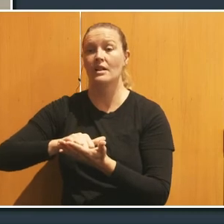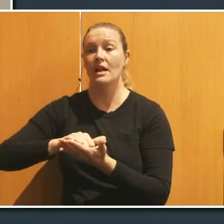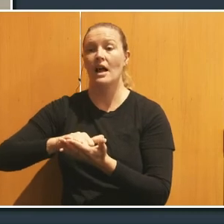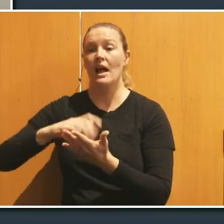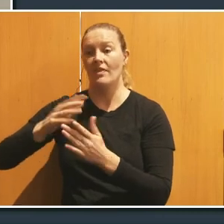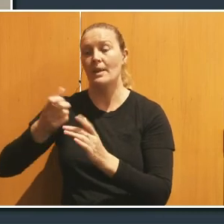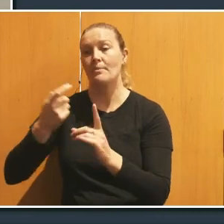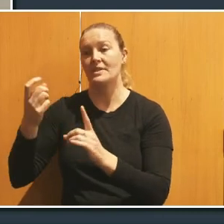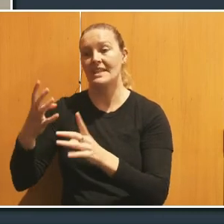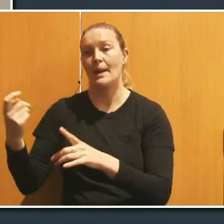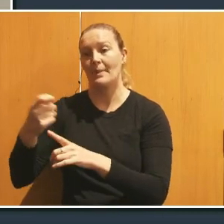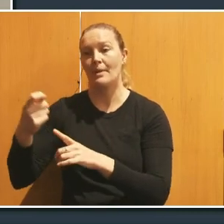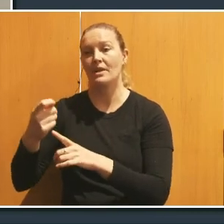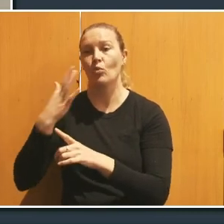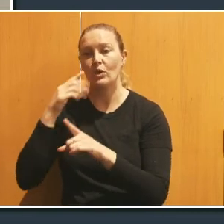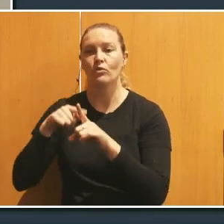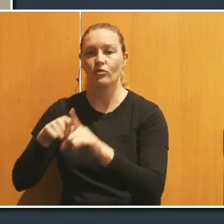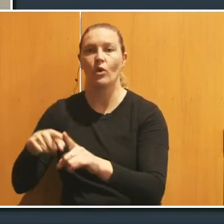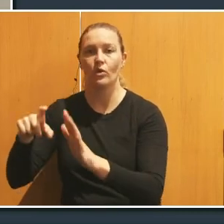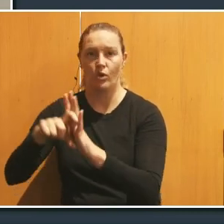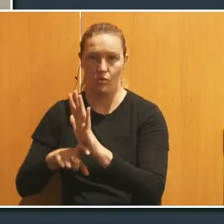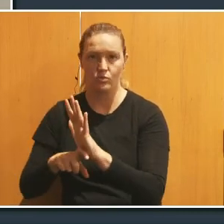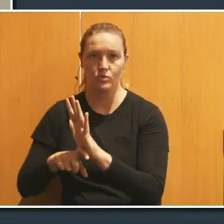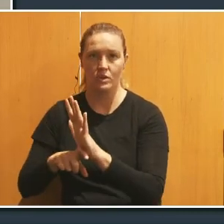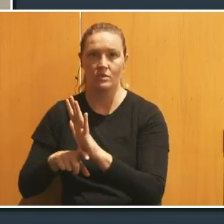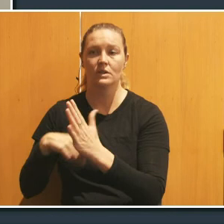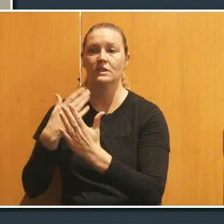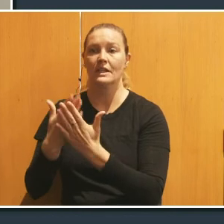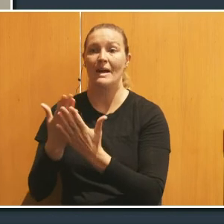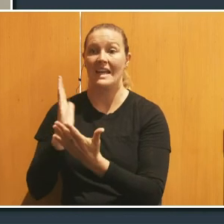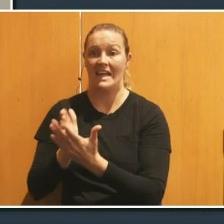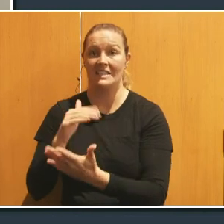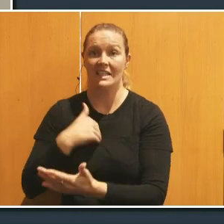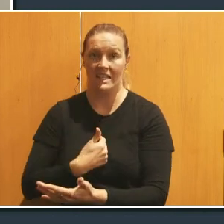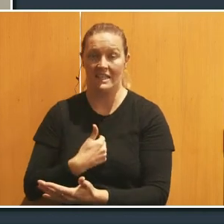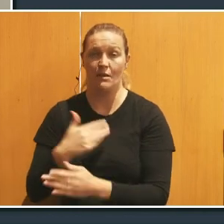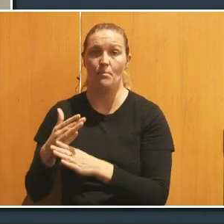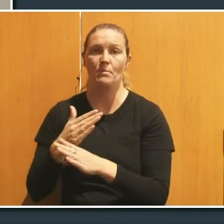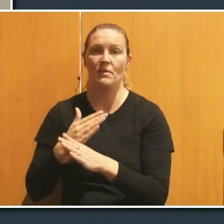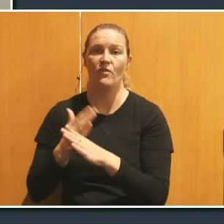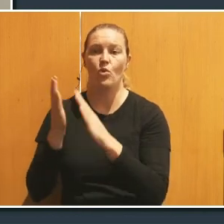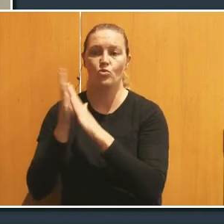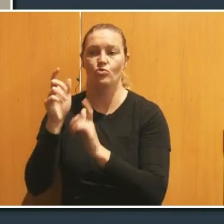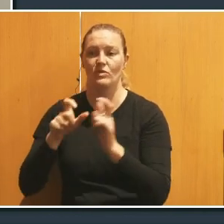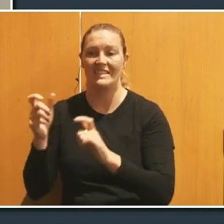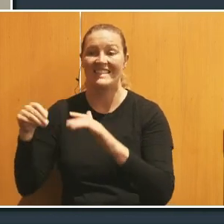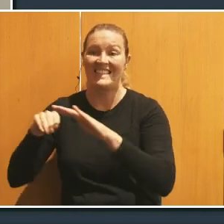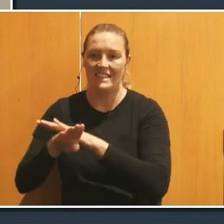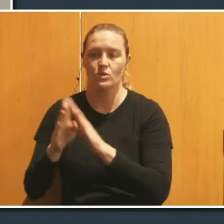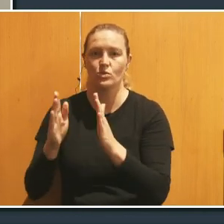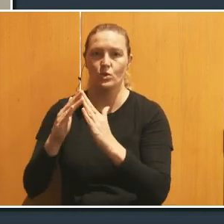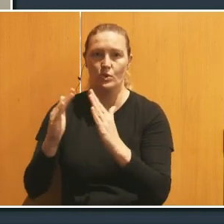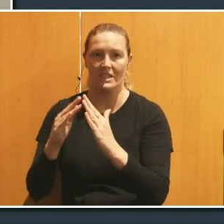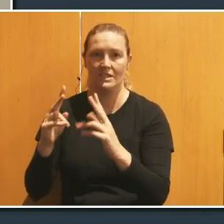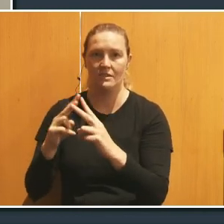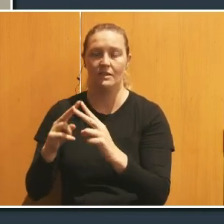then payment should be on code of compliance when the demand actually comes into effect, before our residents occupy the units and